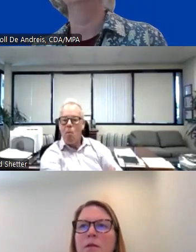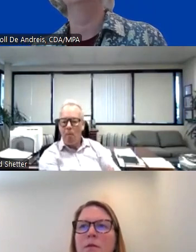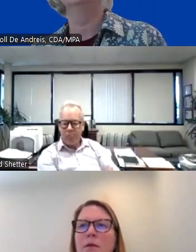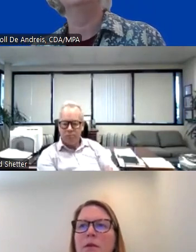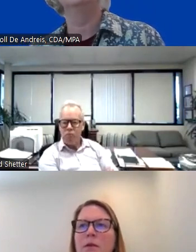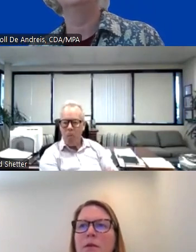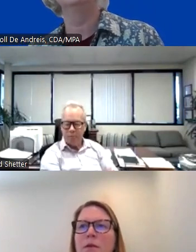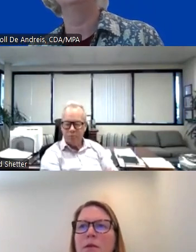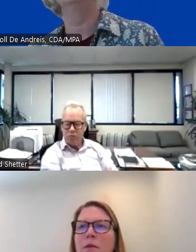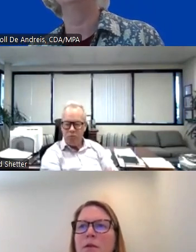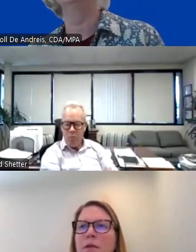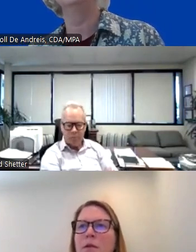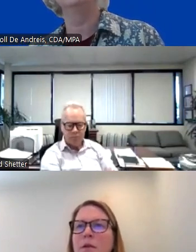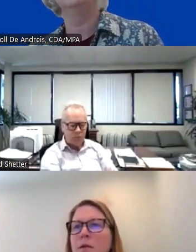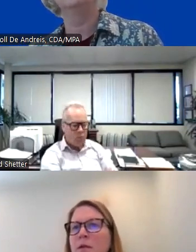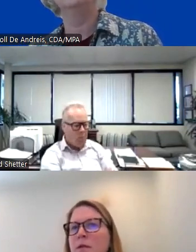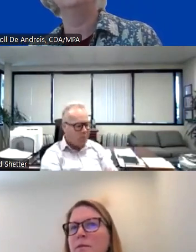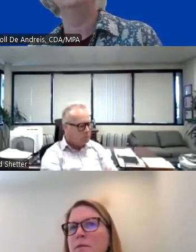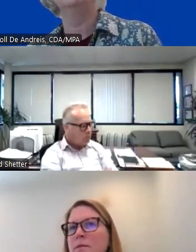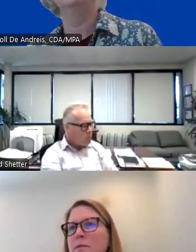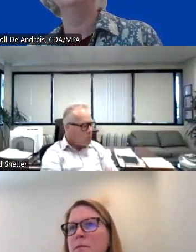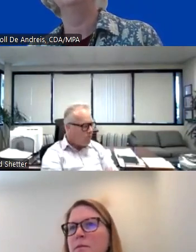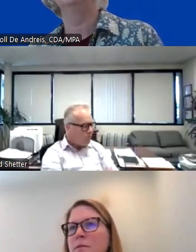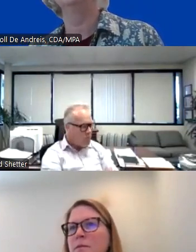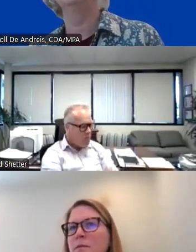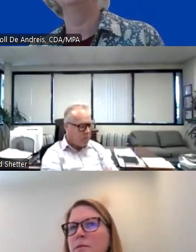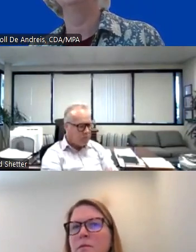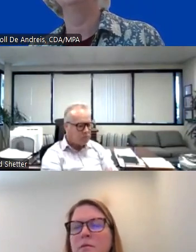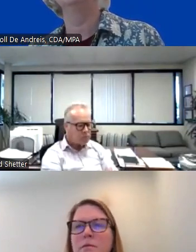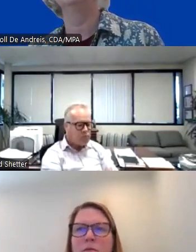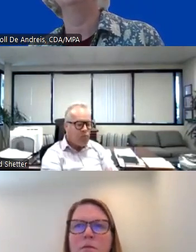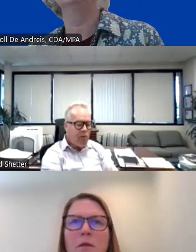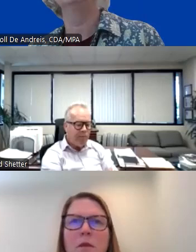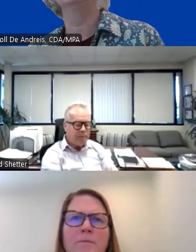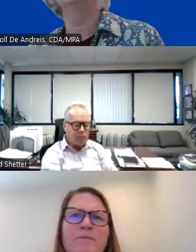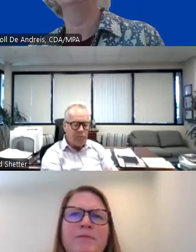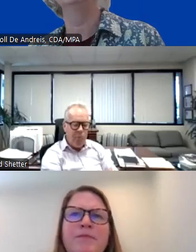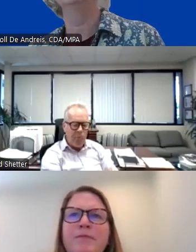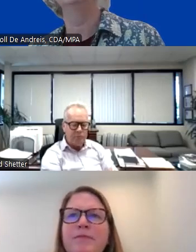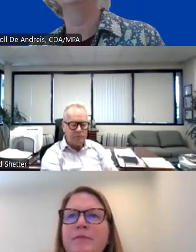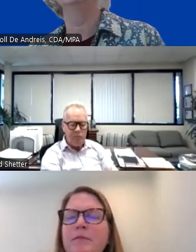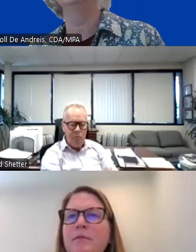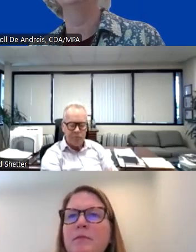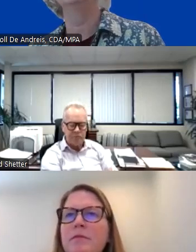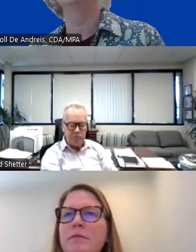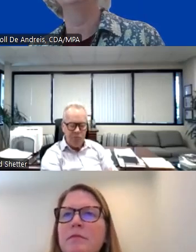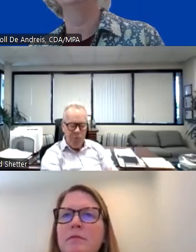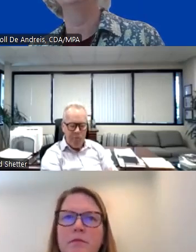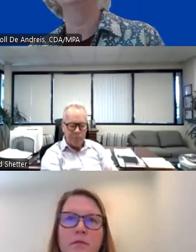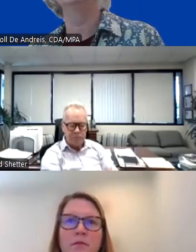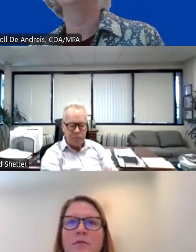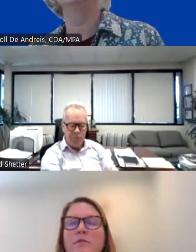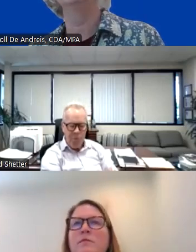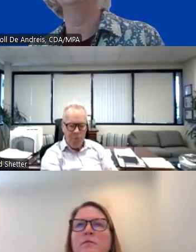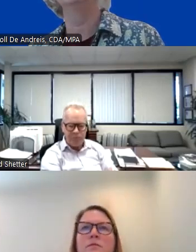And fill out as much of that application as they can. So yeah, I mean, that's ideal, but it would be a